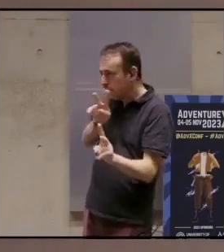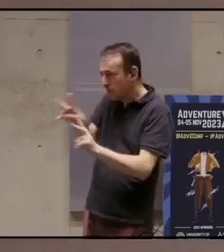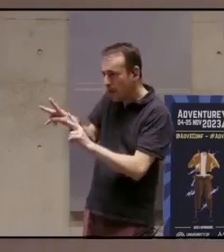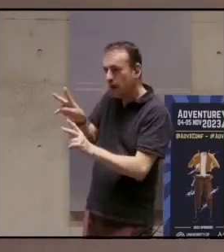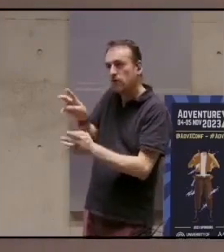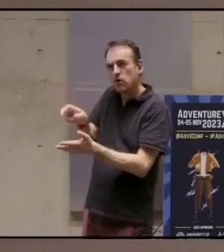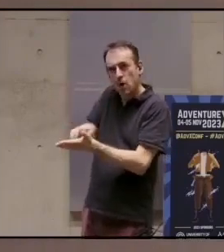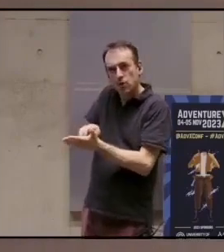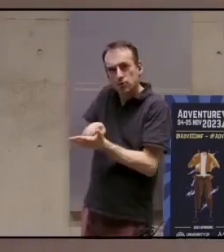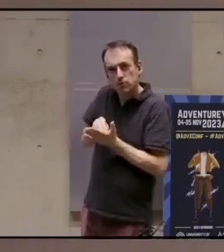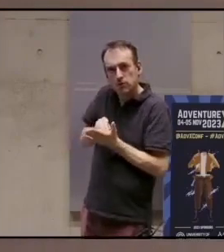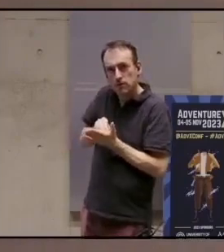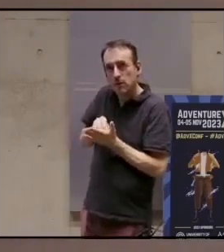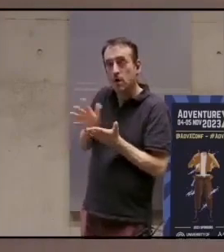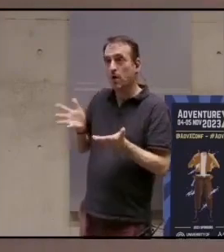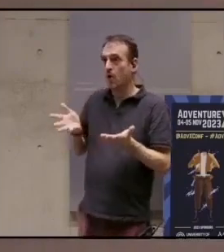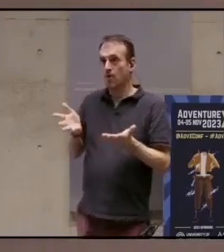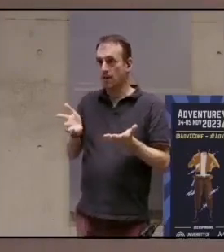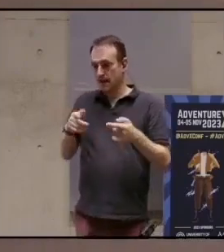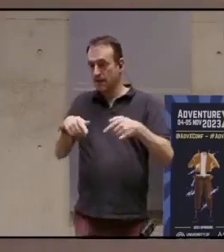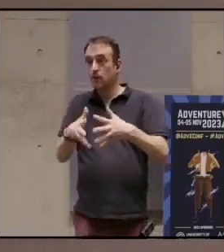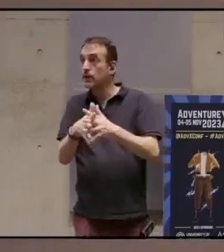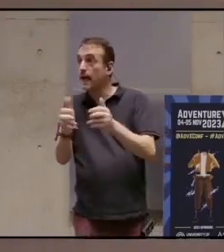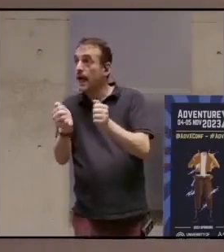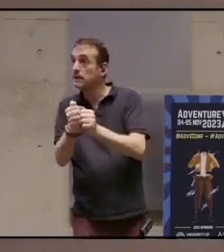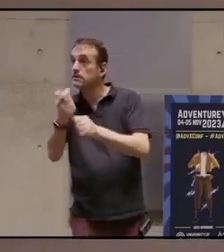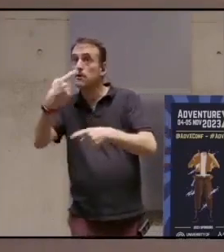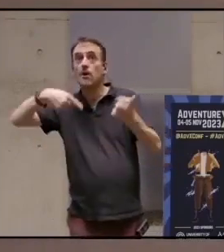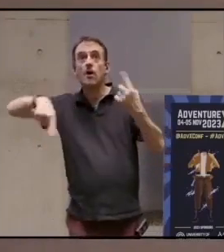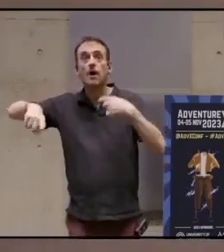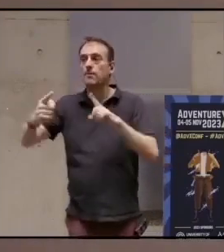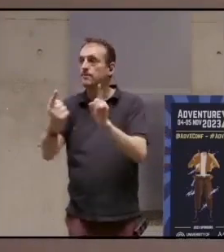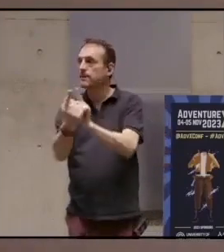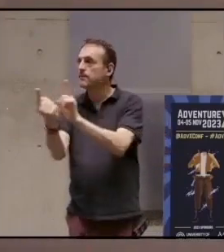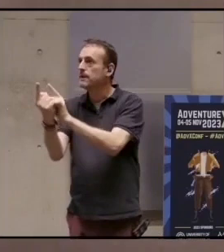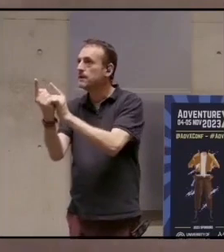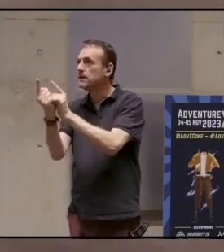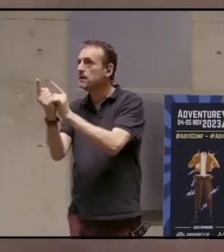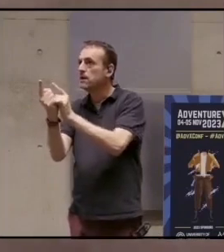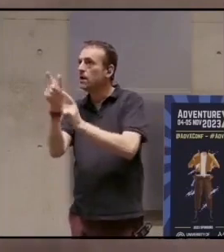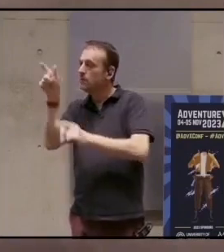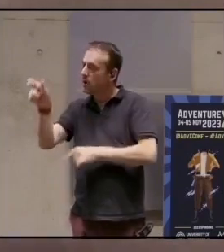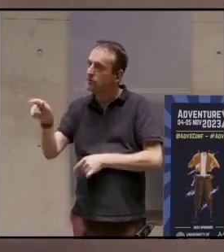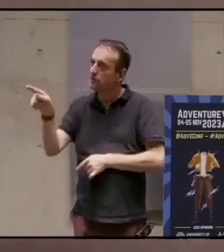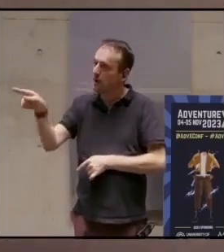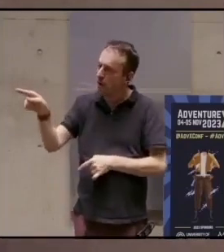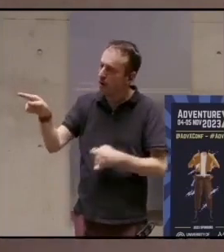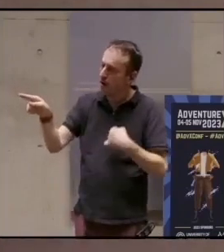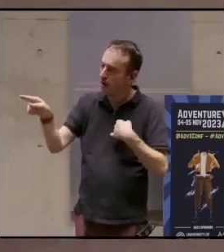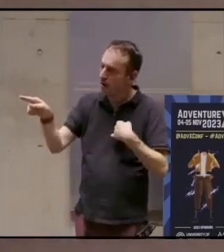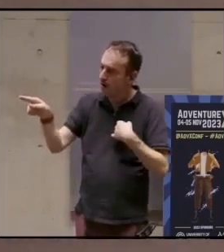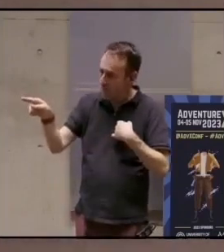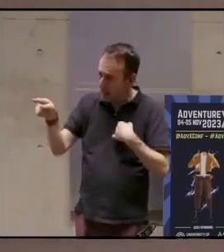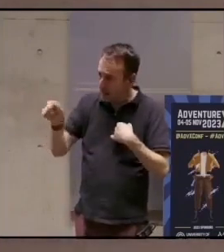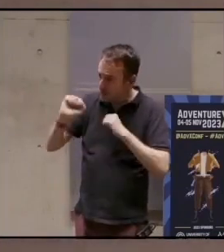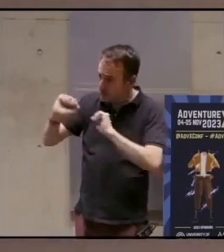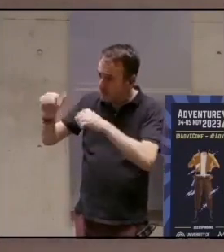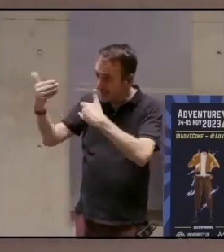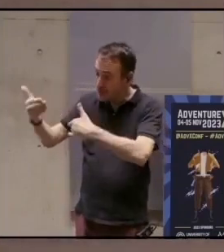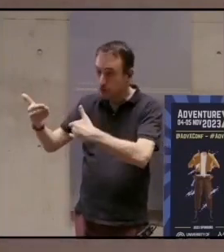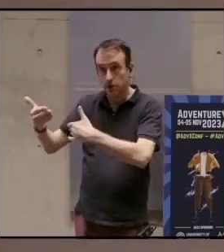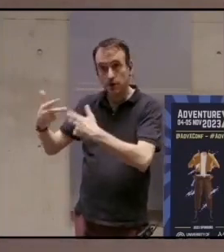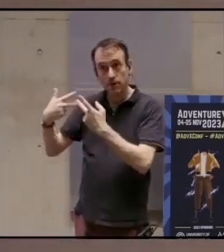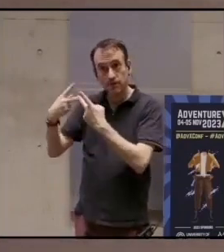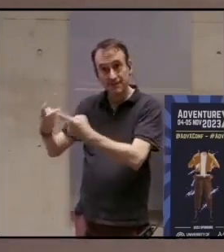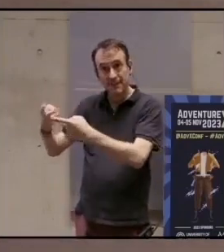If you meet somebody this weekend who will be willing to like let you sit in on their session, that would be worth the